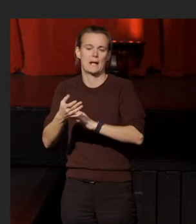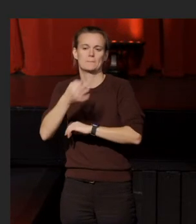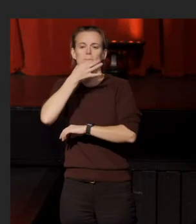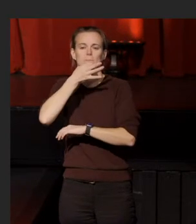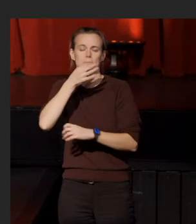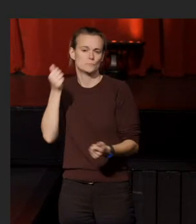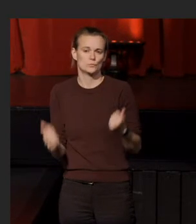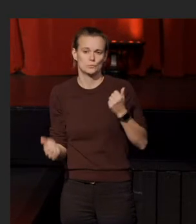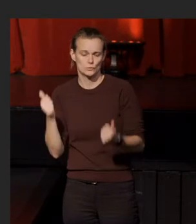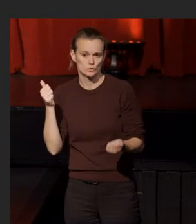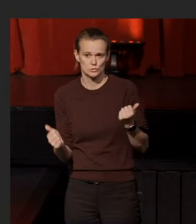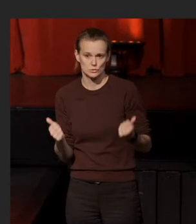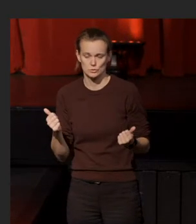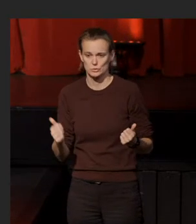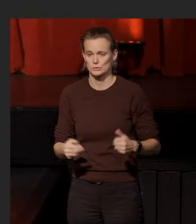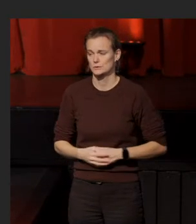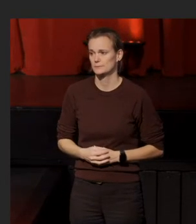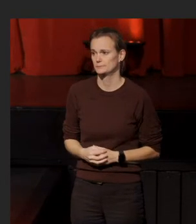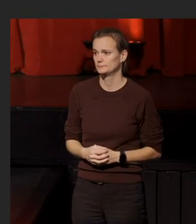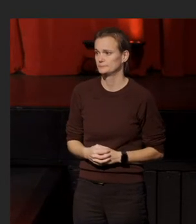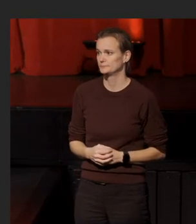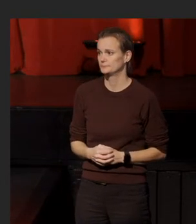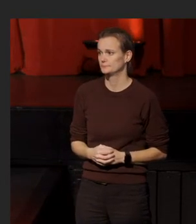next U.S. election?